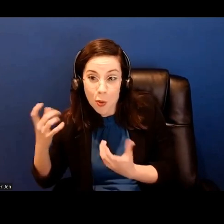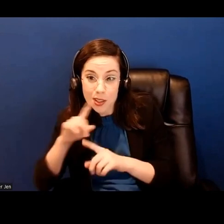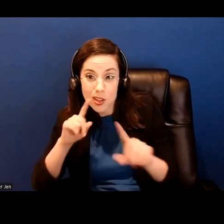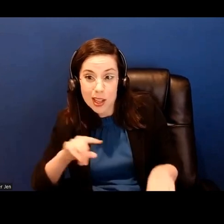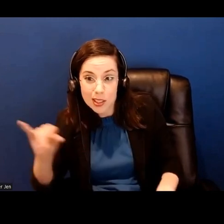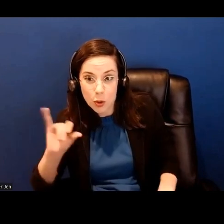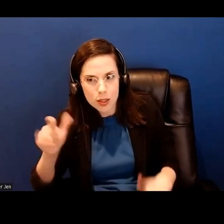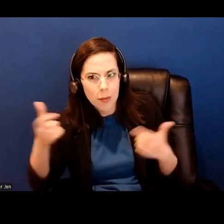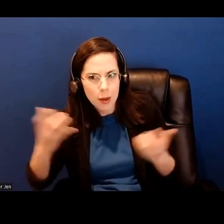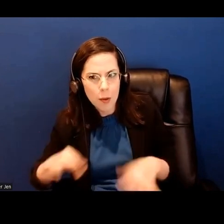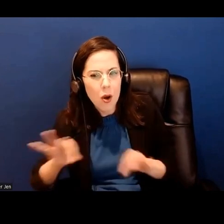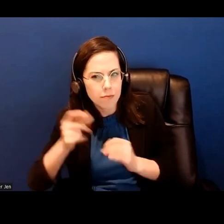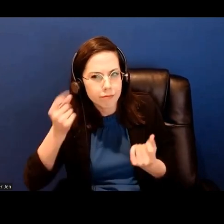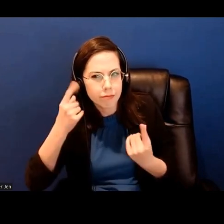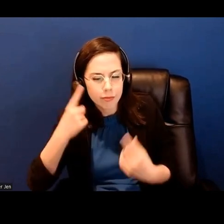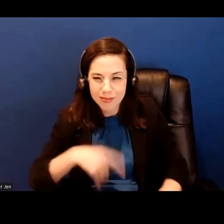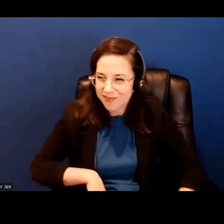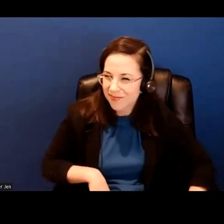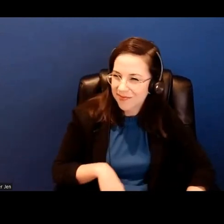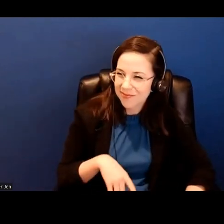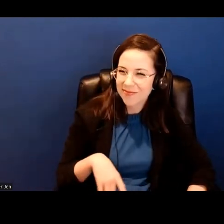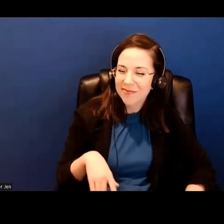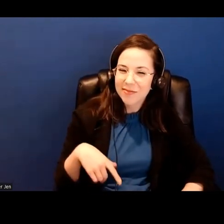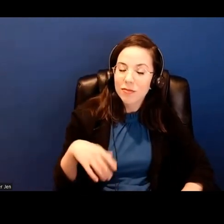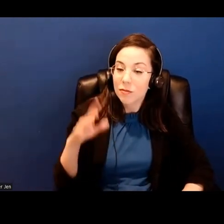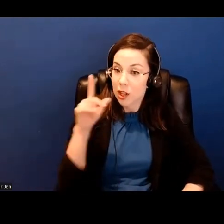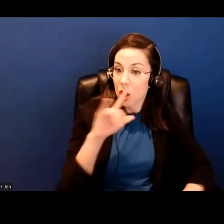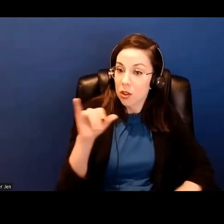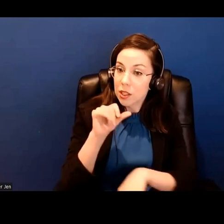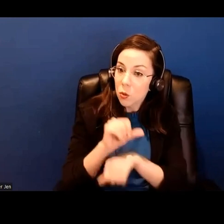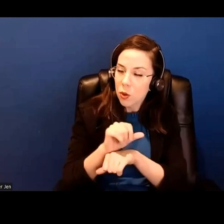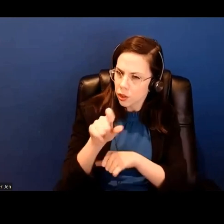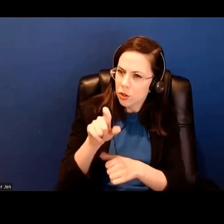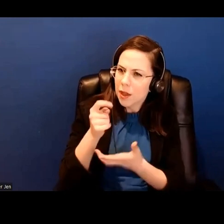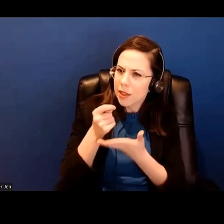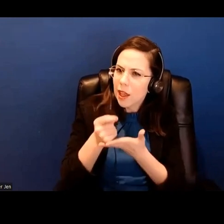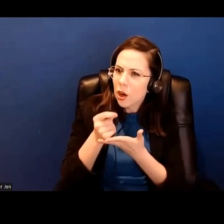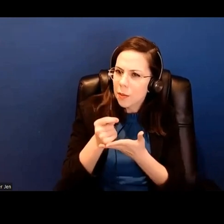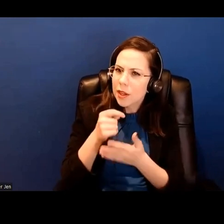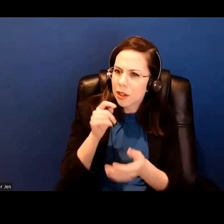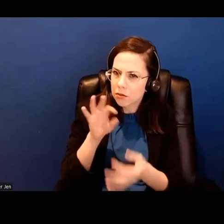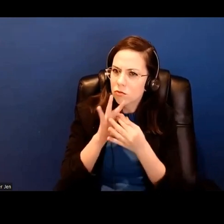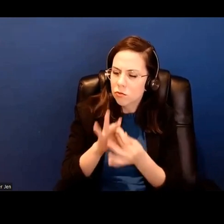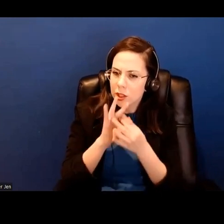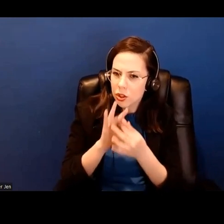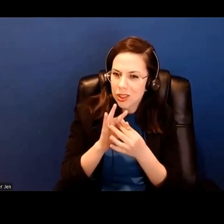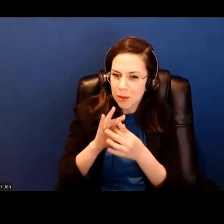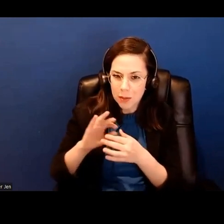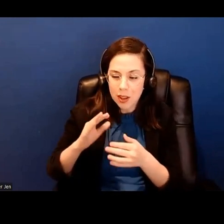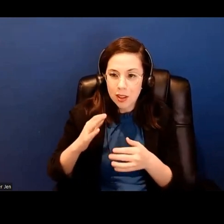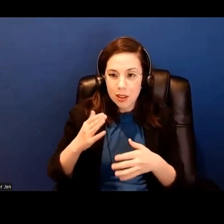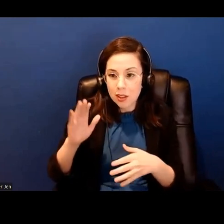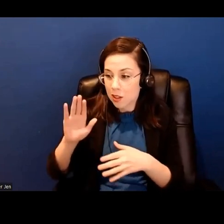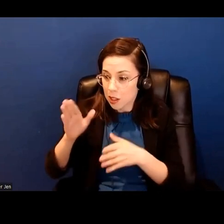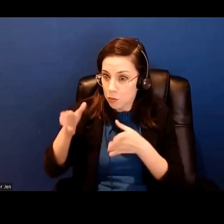question. It's a big one. But it does look like some of the work, should be done in a therapeutic relationship, and it's in their community. It's never really been done